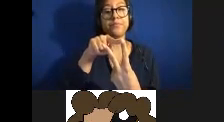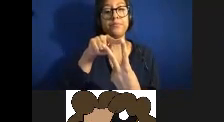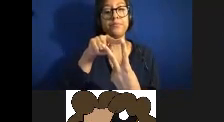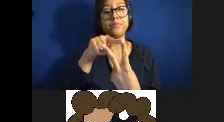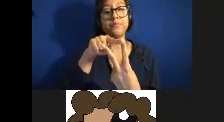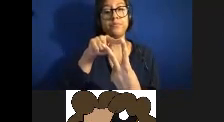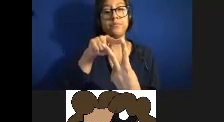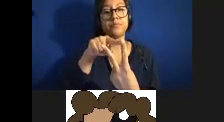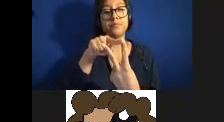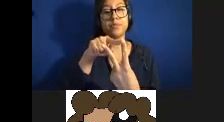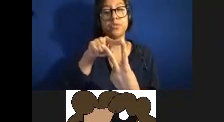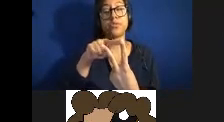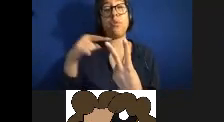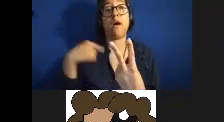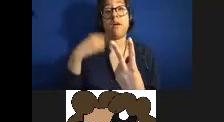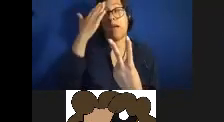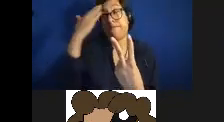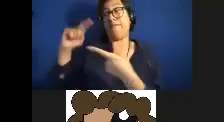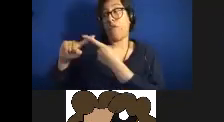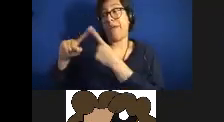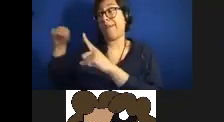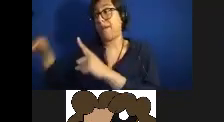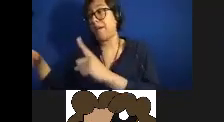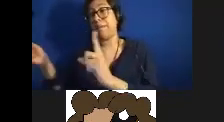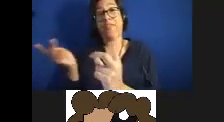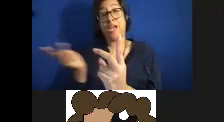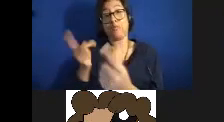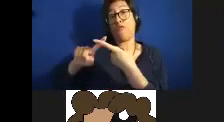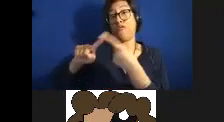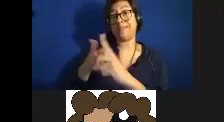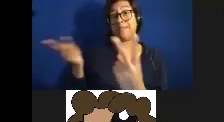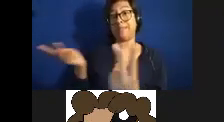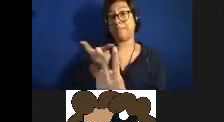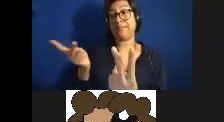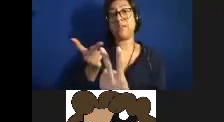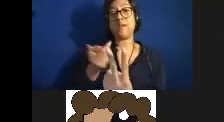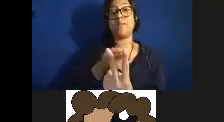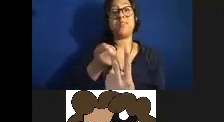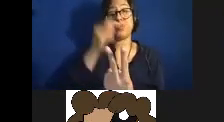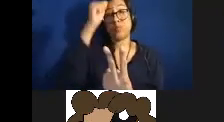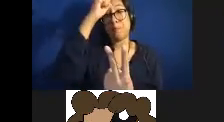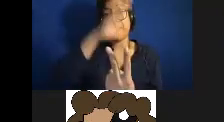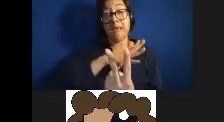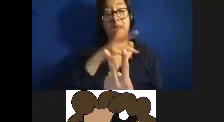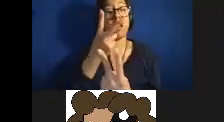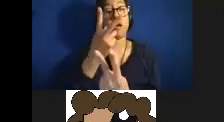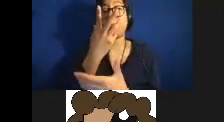of one of my friends, someone I know. But they were both found dead of